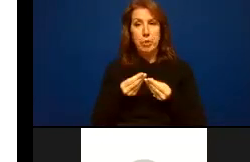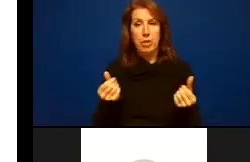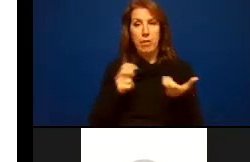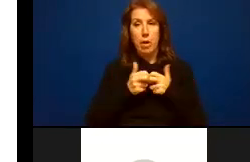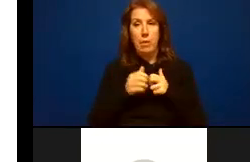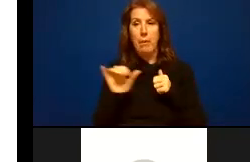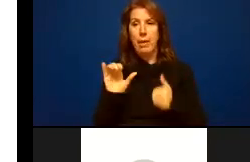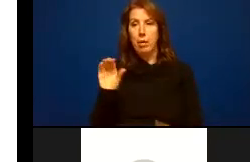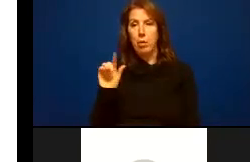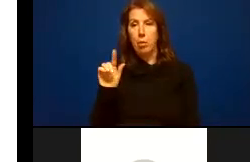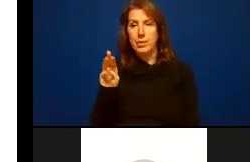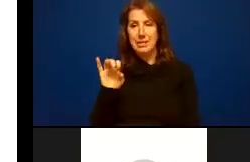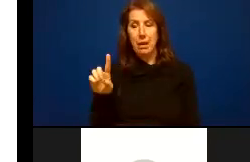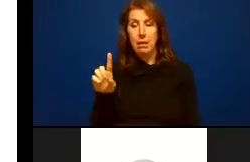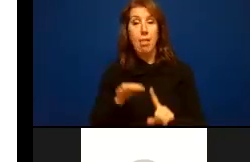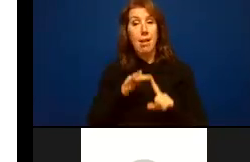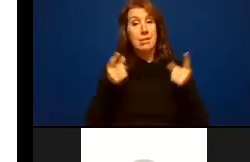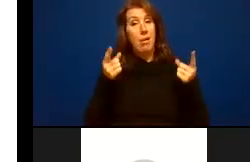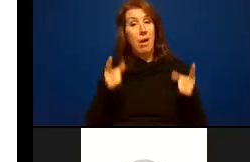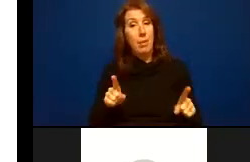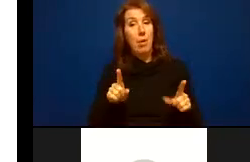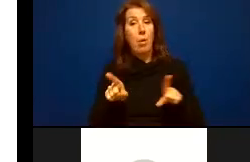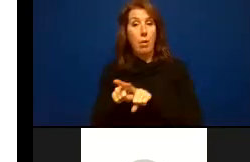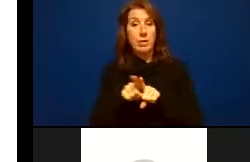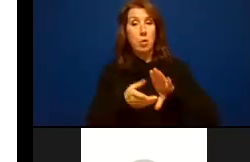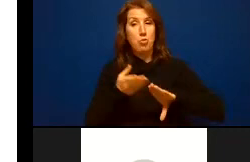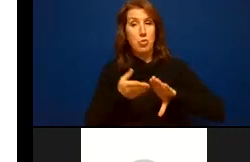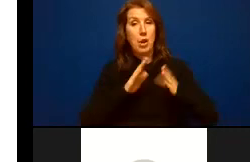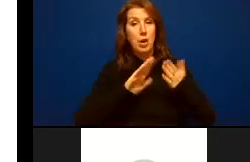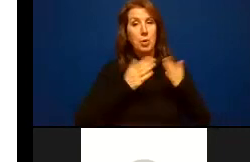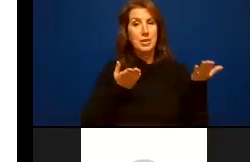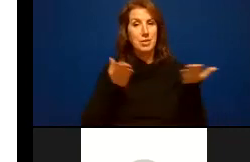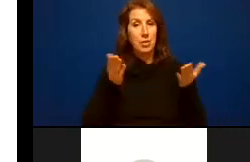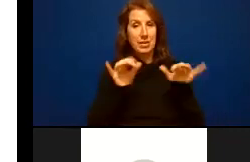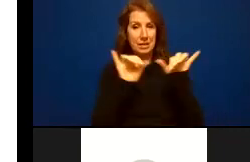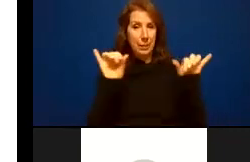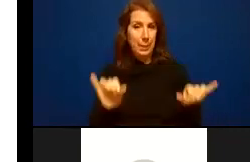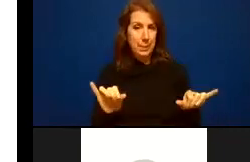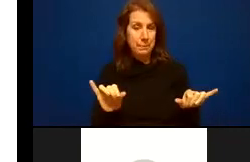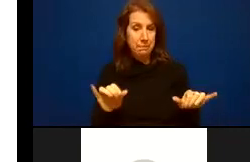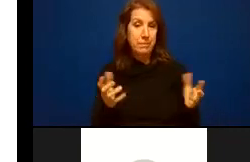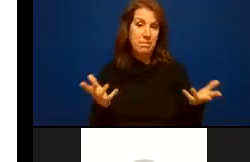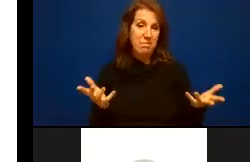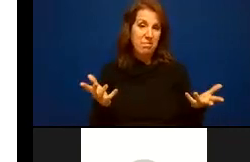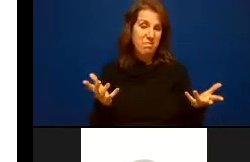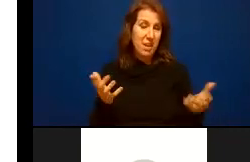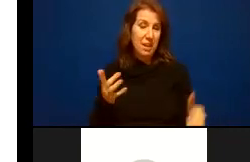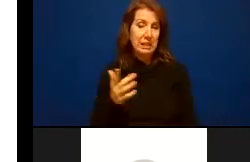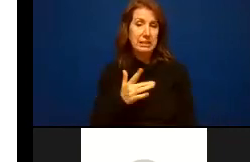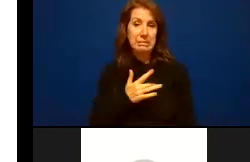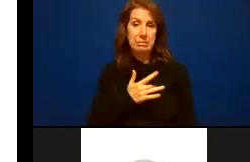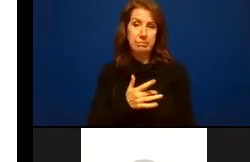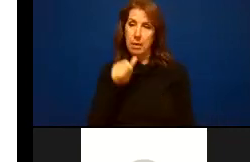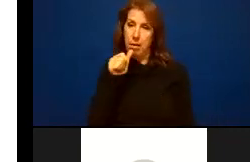the facility also happens to run a community service system, which typically they